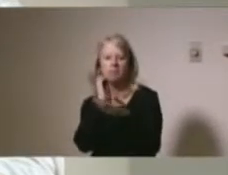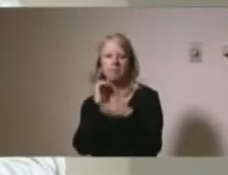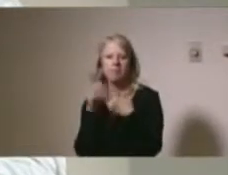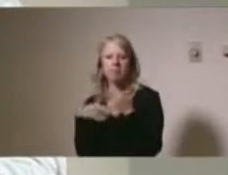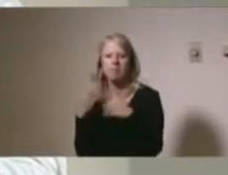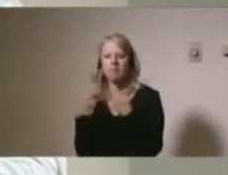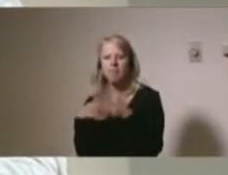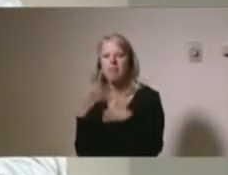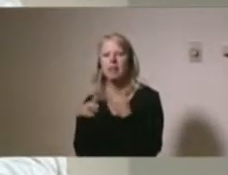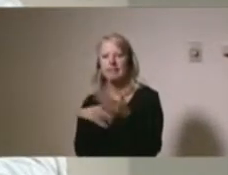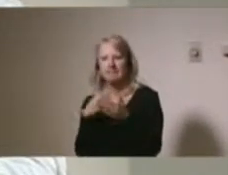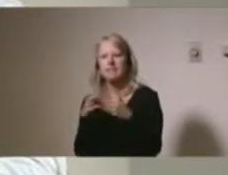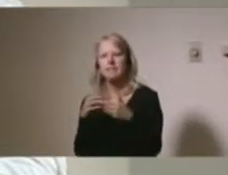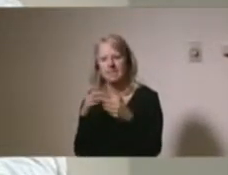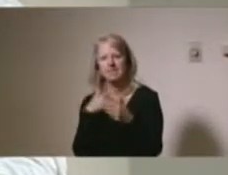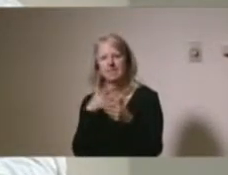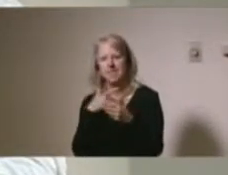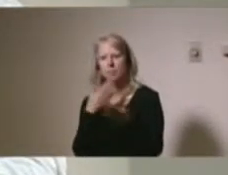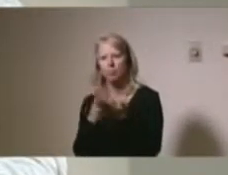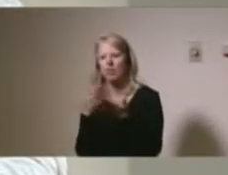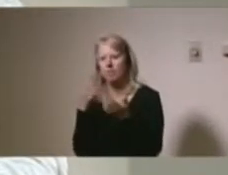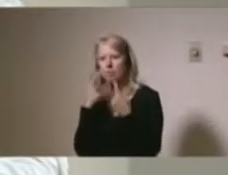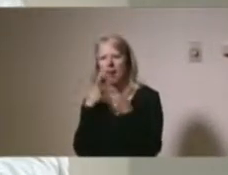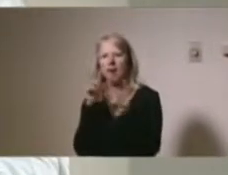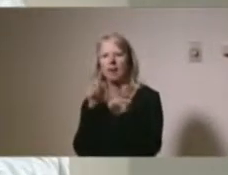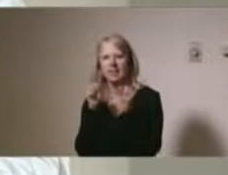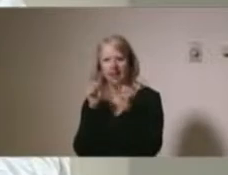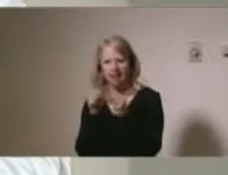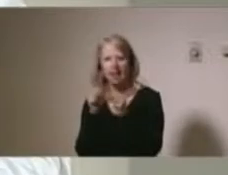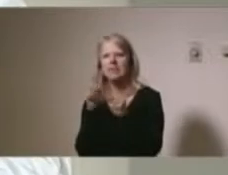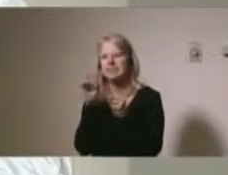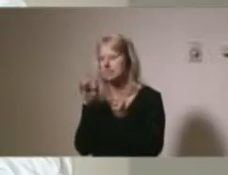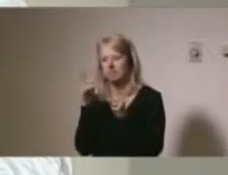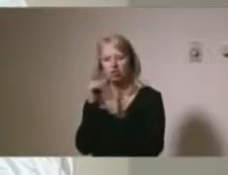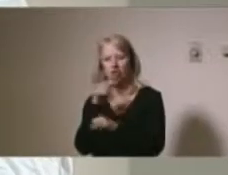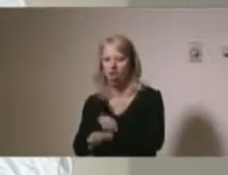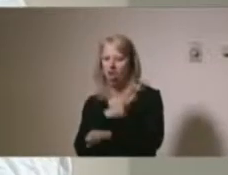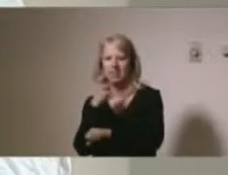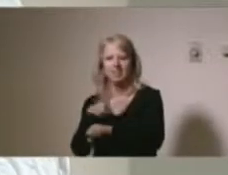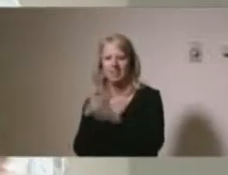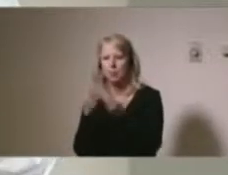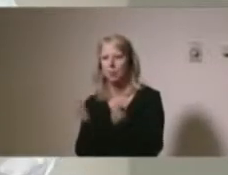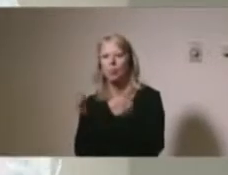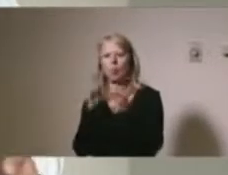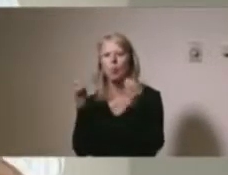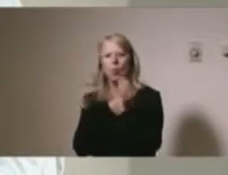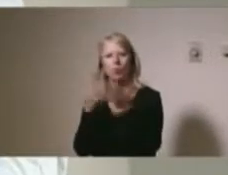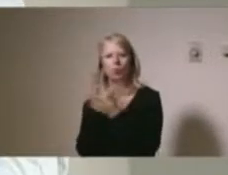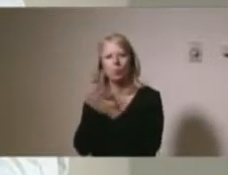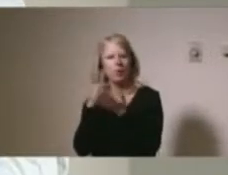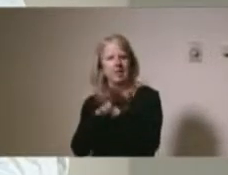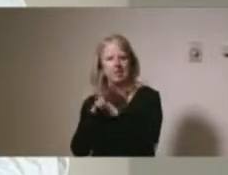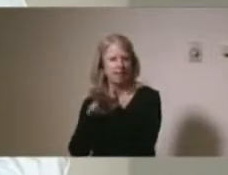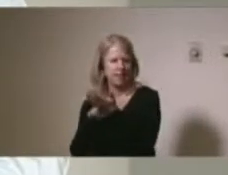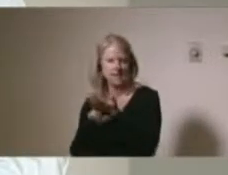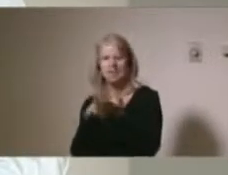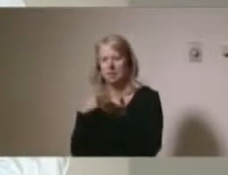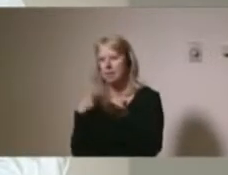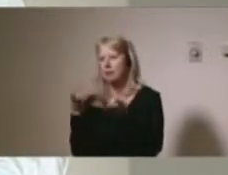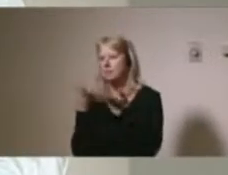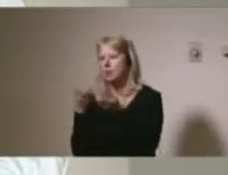think that, it's being proven that it can be done. It hasn't been done in a while. There's been no new ones signed. I was speaking with some of the